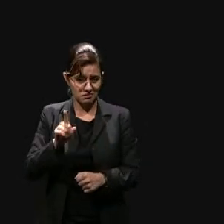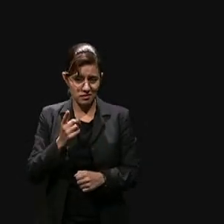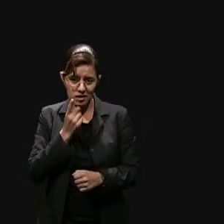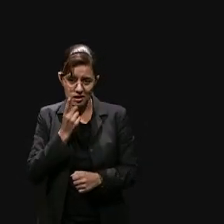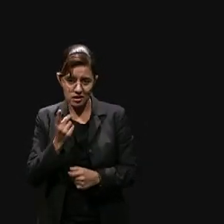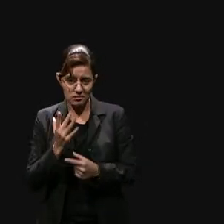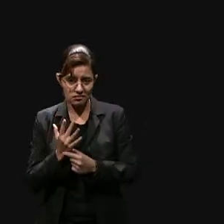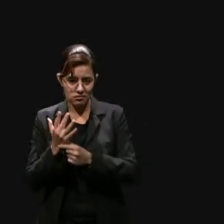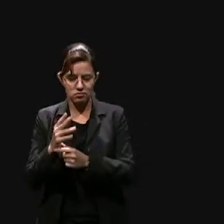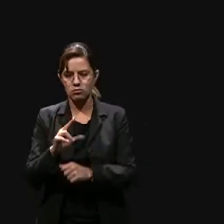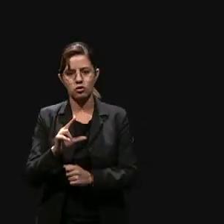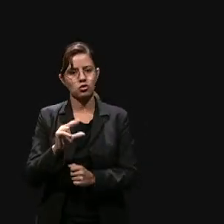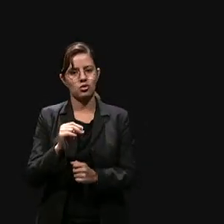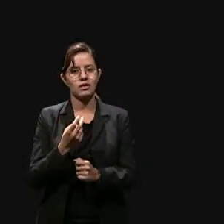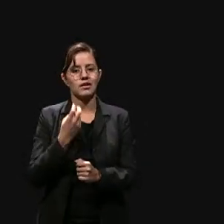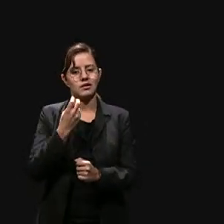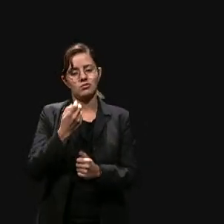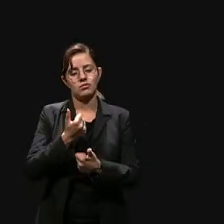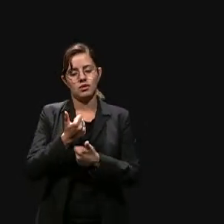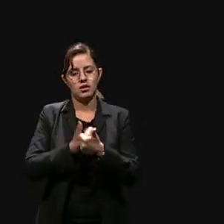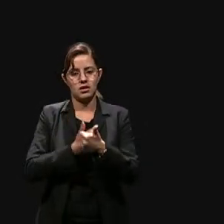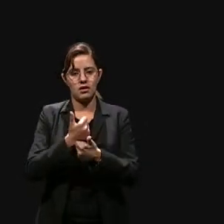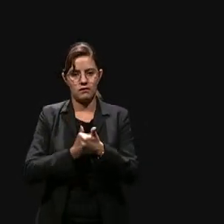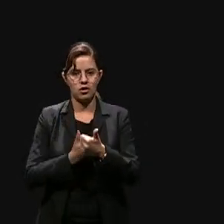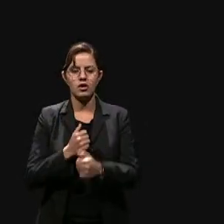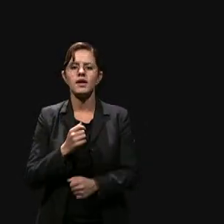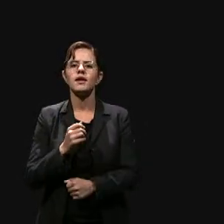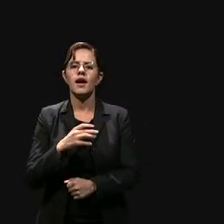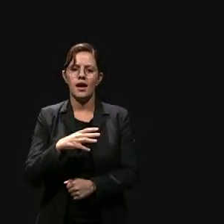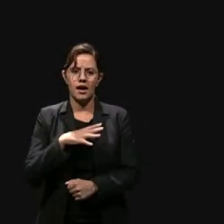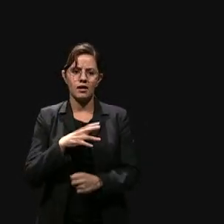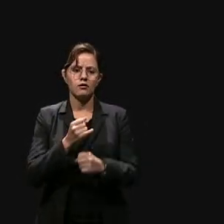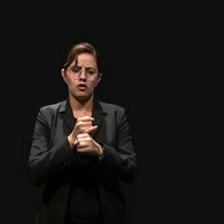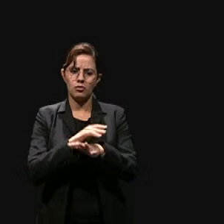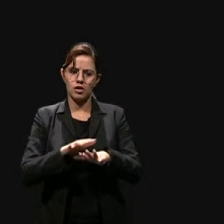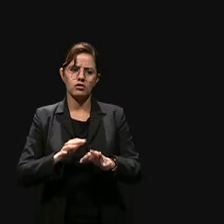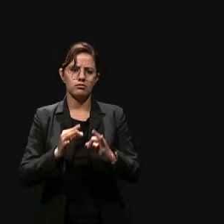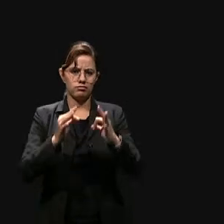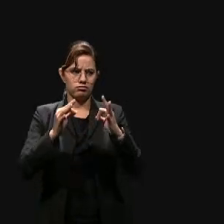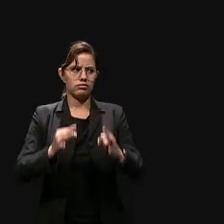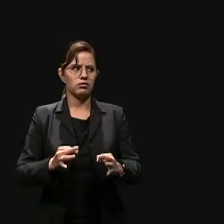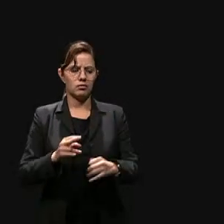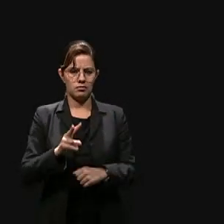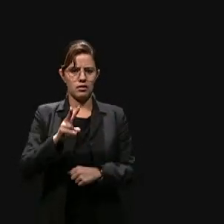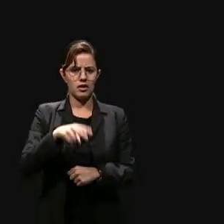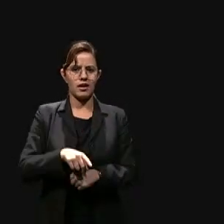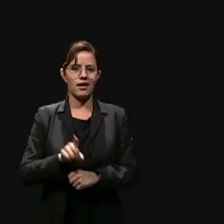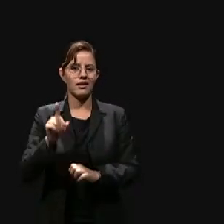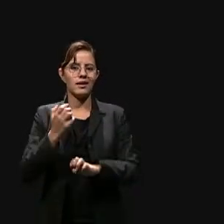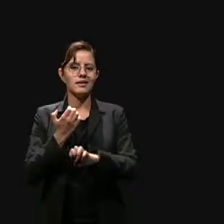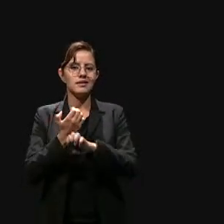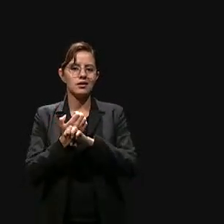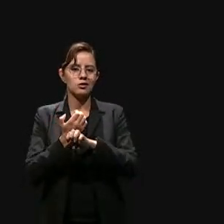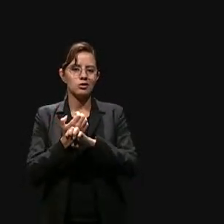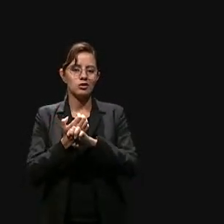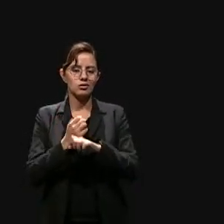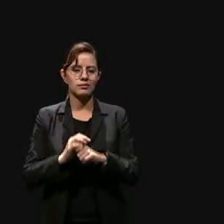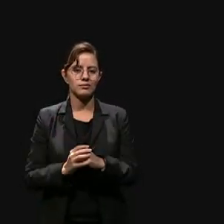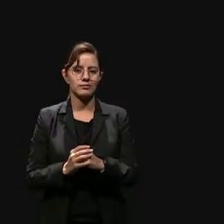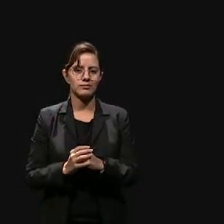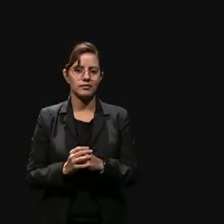in the United States that have taken fact-checking to heart and have embraced that role